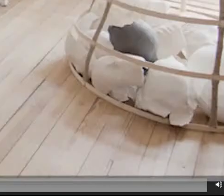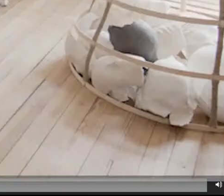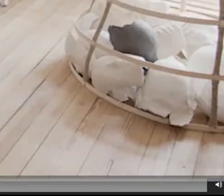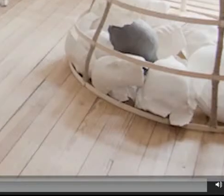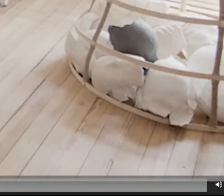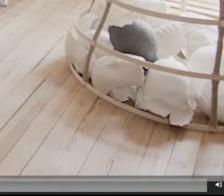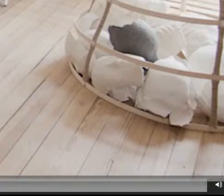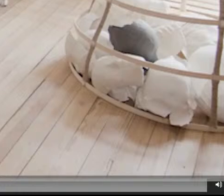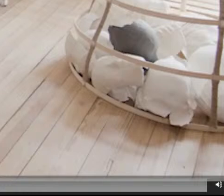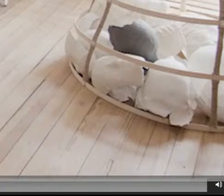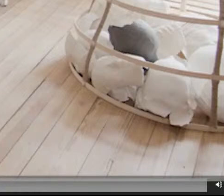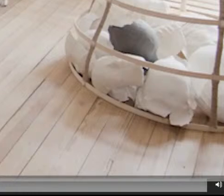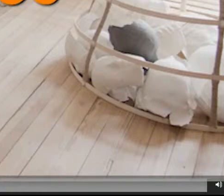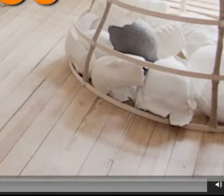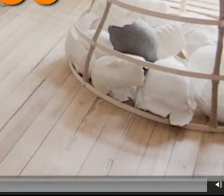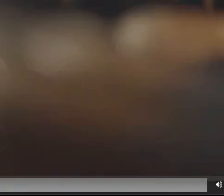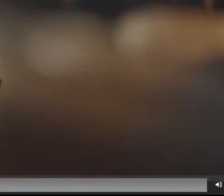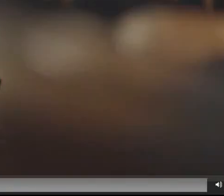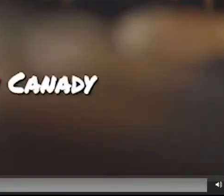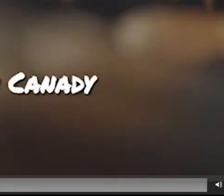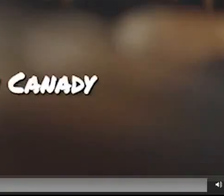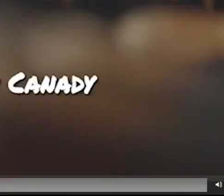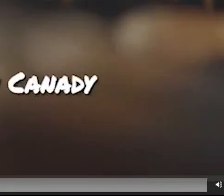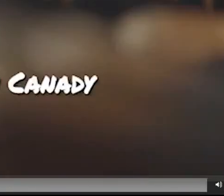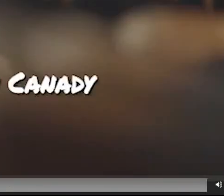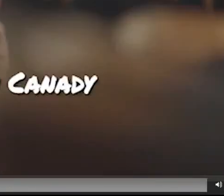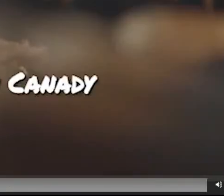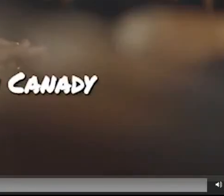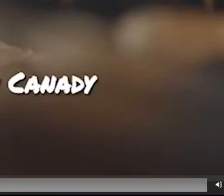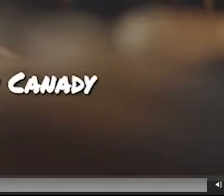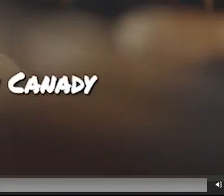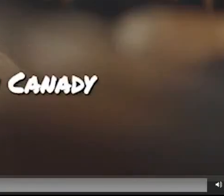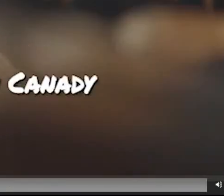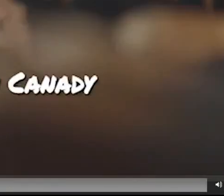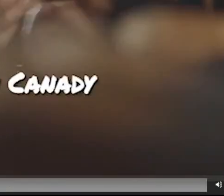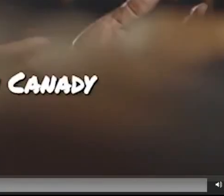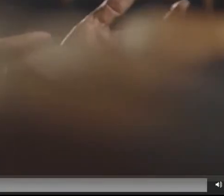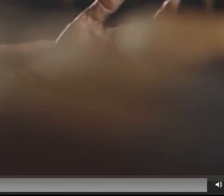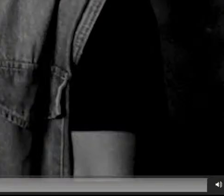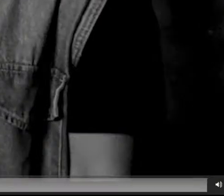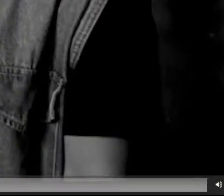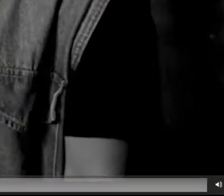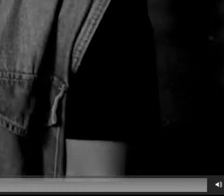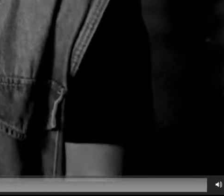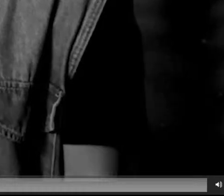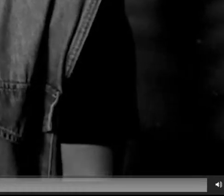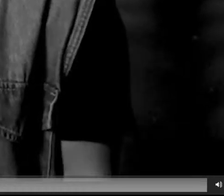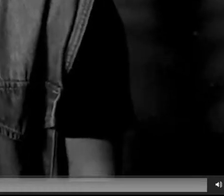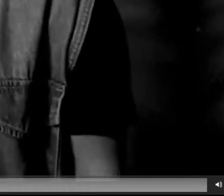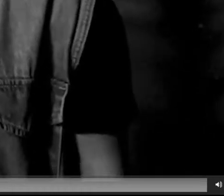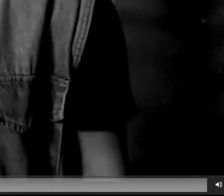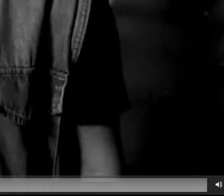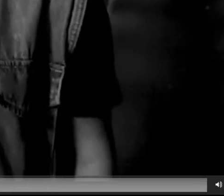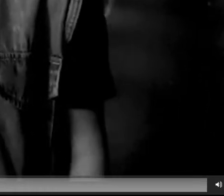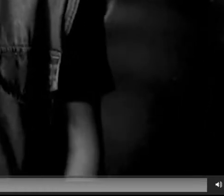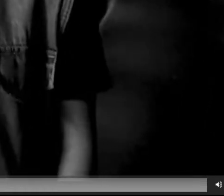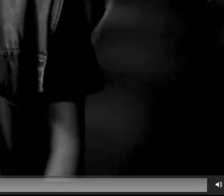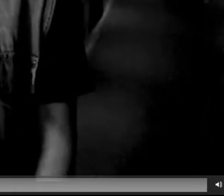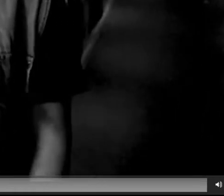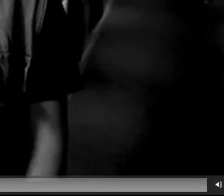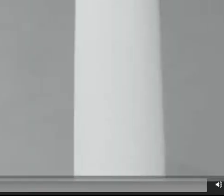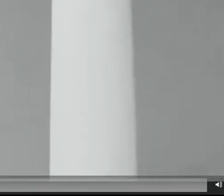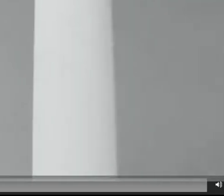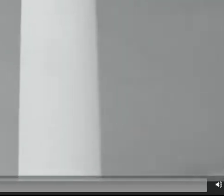the space to really share their stories. But I really didn't start believing that I could be a professional